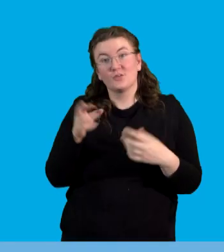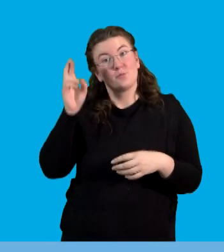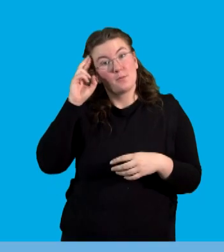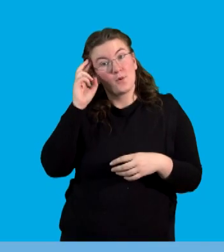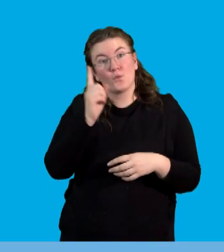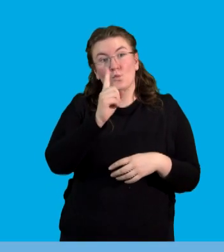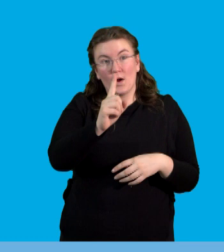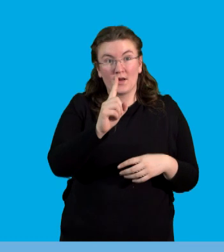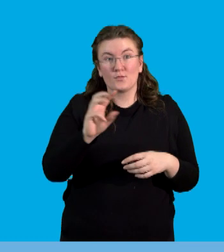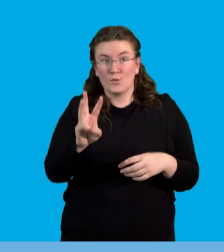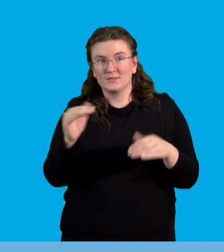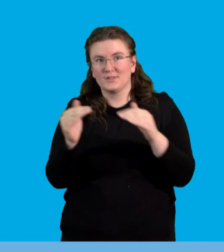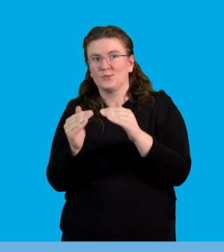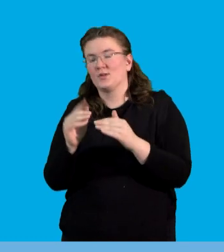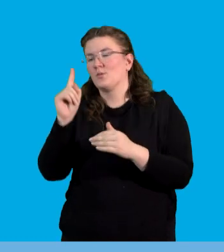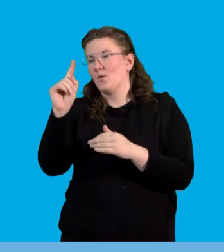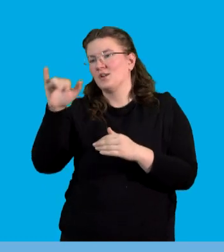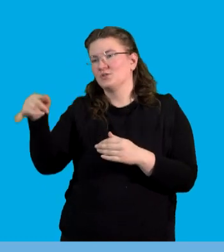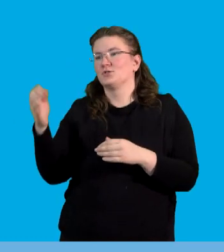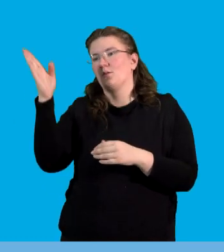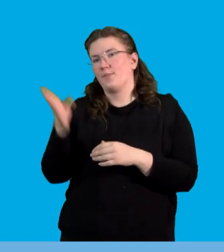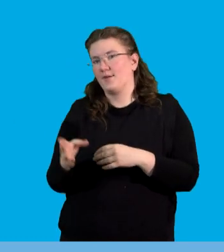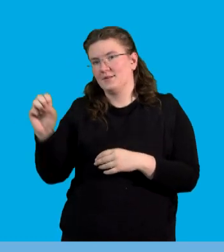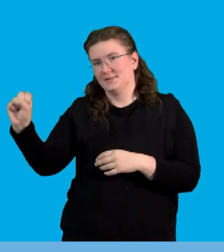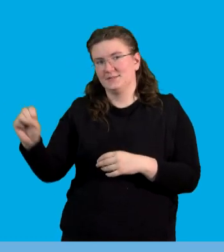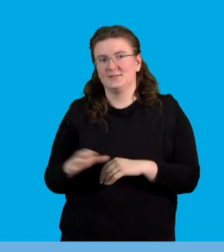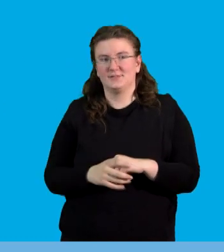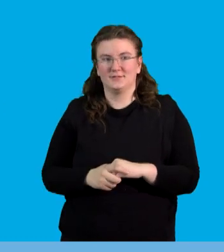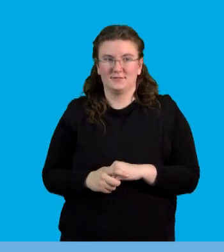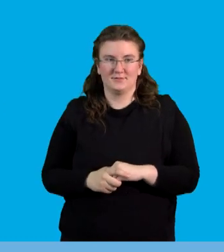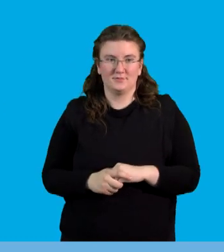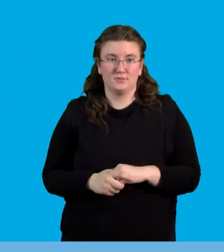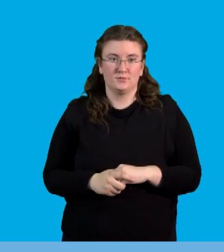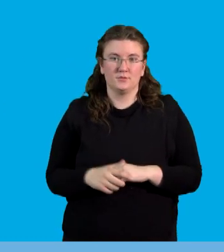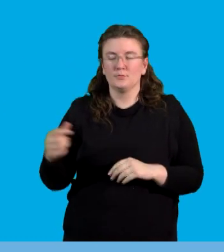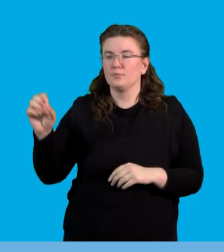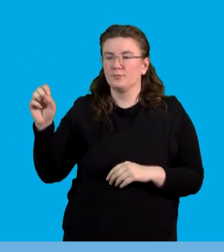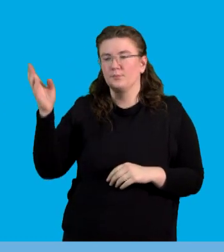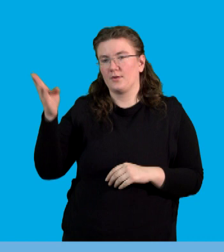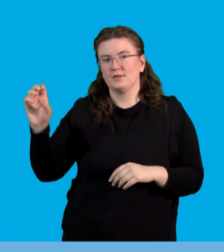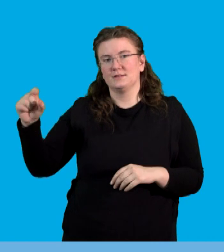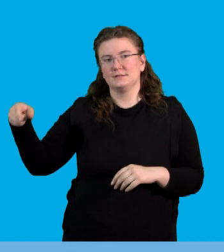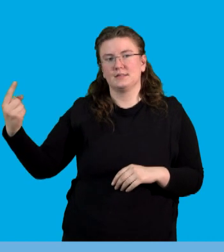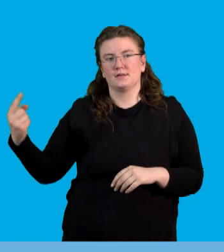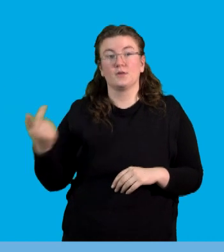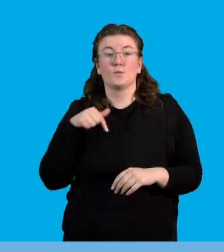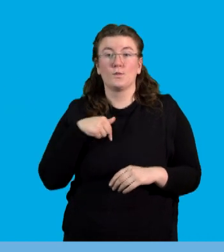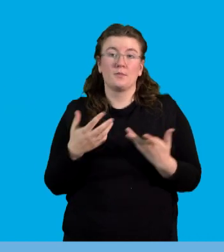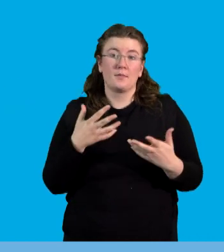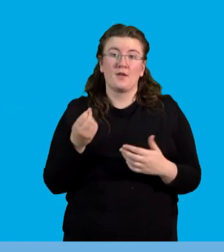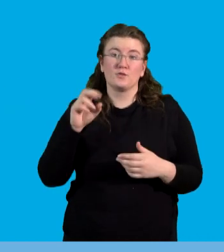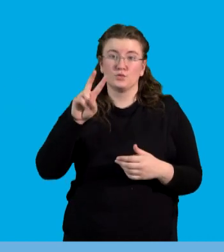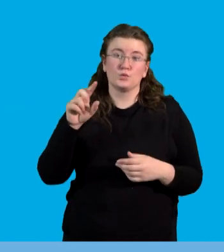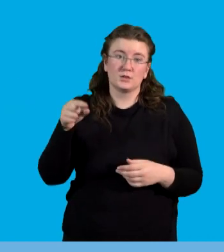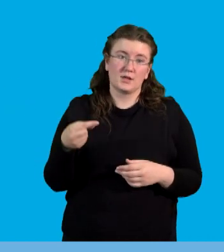1 joule per second. So should we have, as we have here, should we have 2000